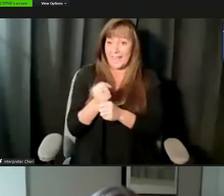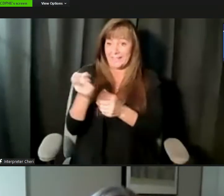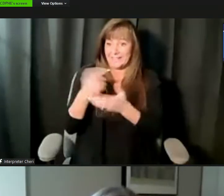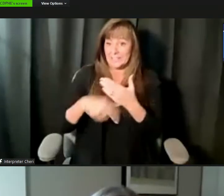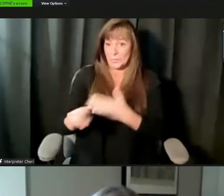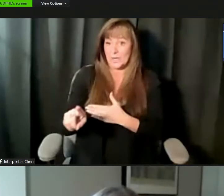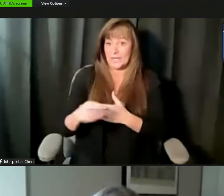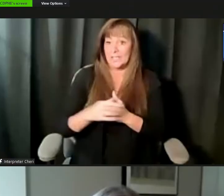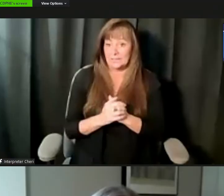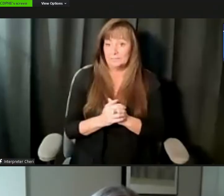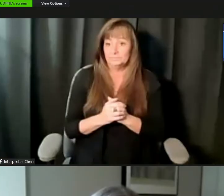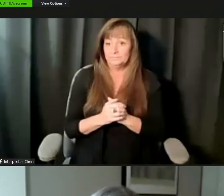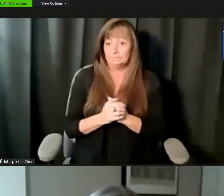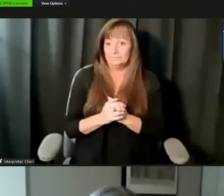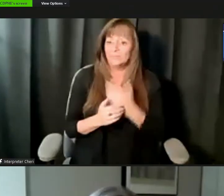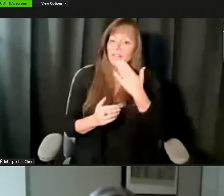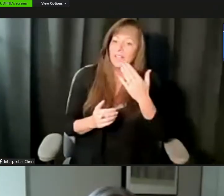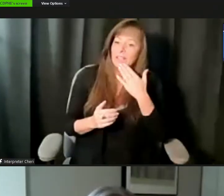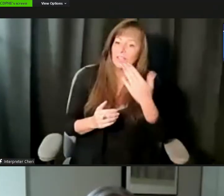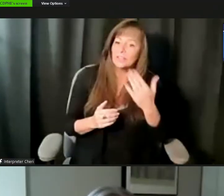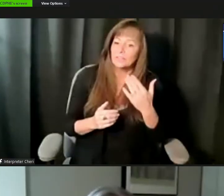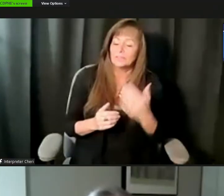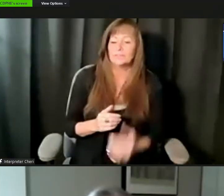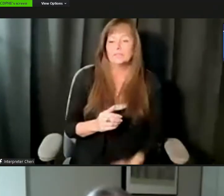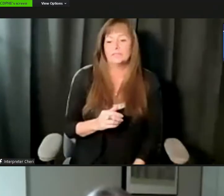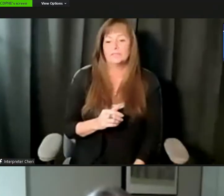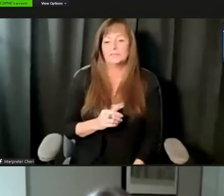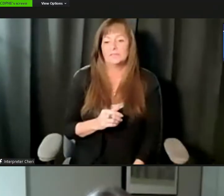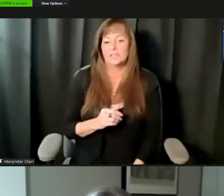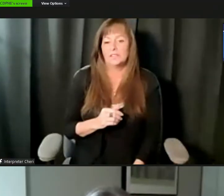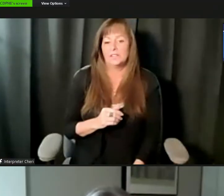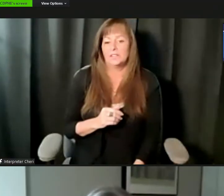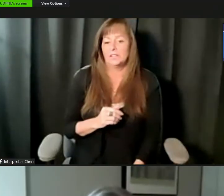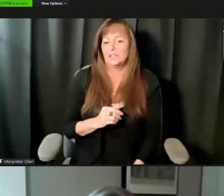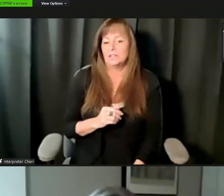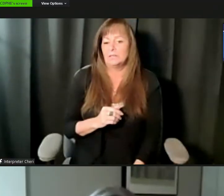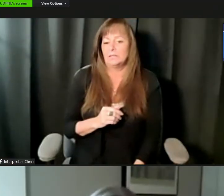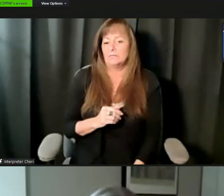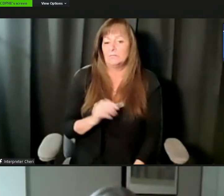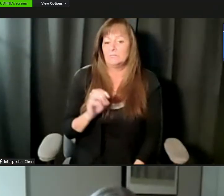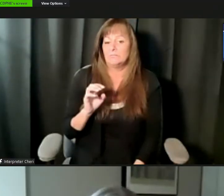Thank you. Great, thank you. Aaron Prater, we'll take it over to you.